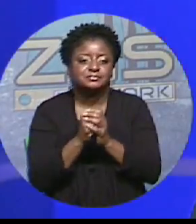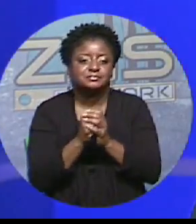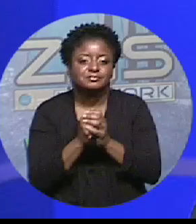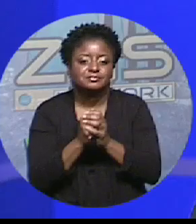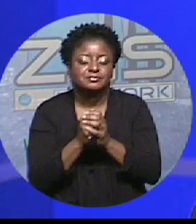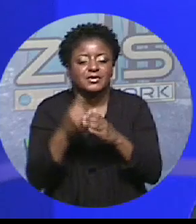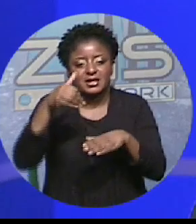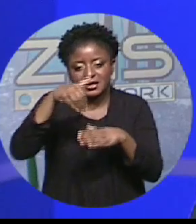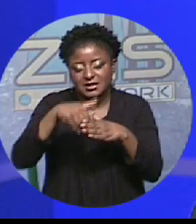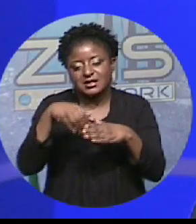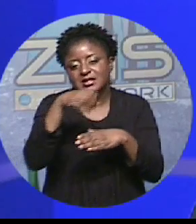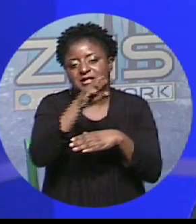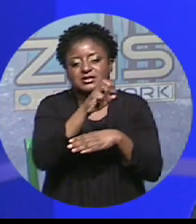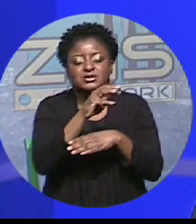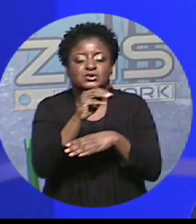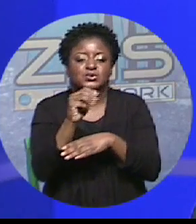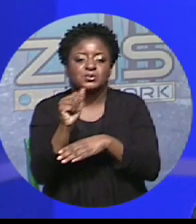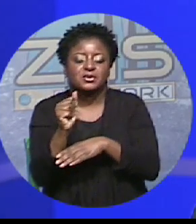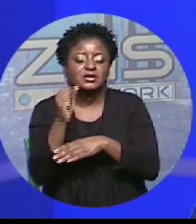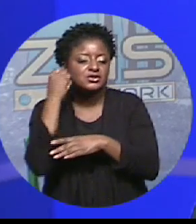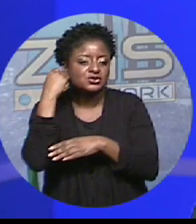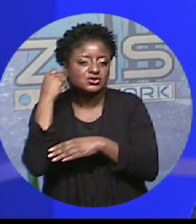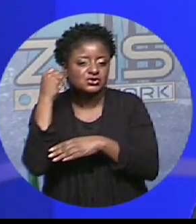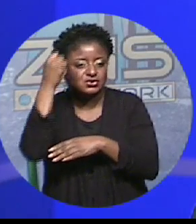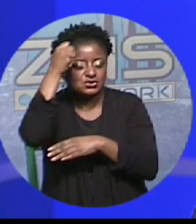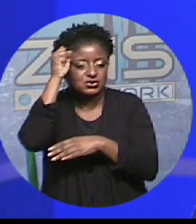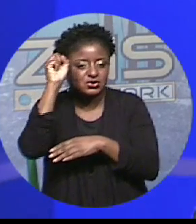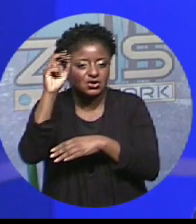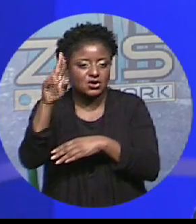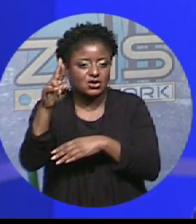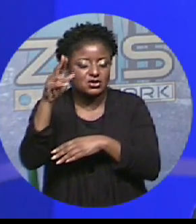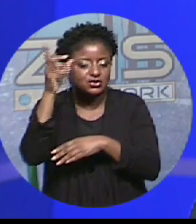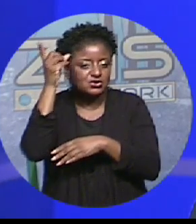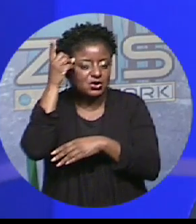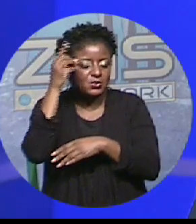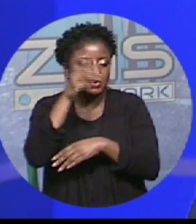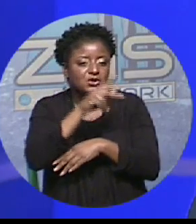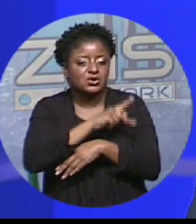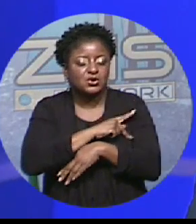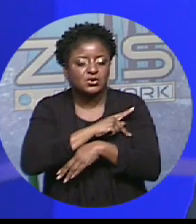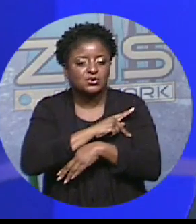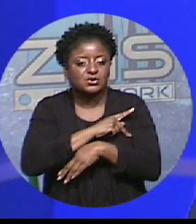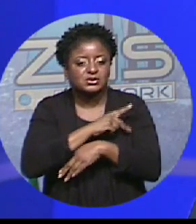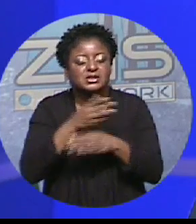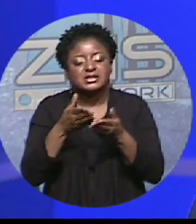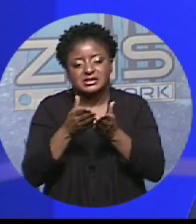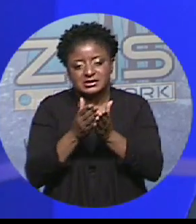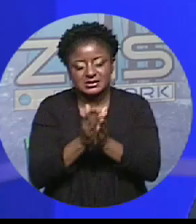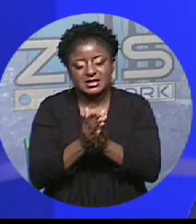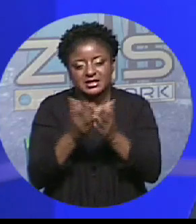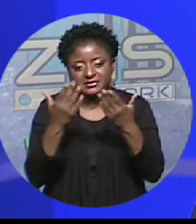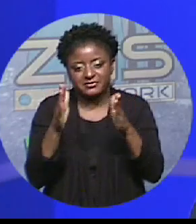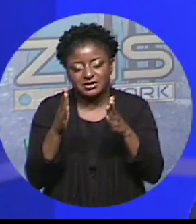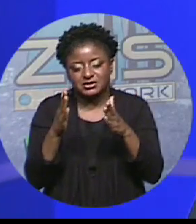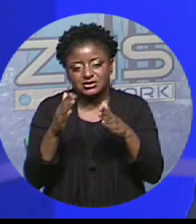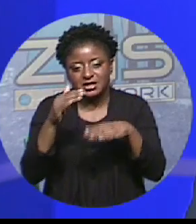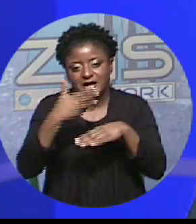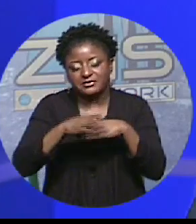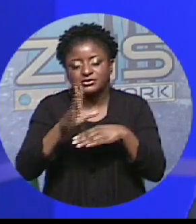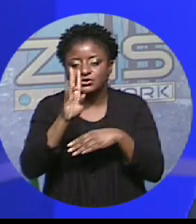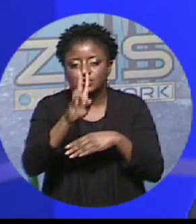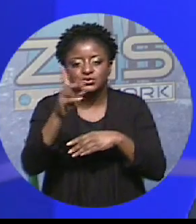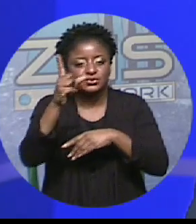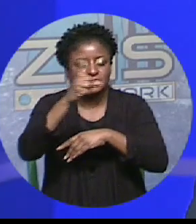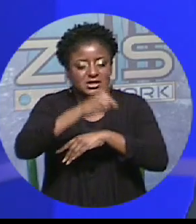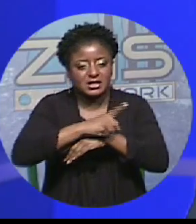And over in Exuma, the Sir Durwood Knowles Youth Sailing Championships wrapped up on Sunday evening. The 2 days of sailing gave young skippers a chance to test the